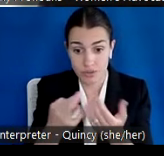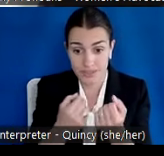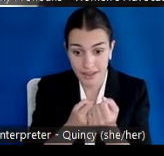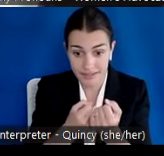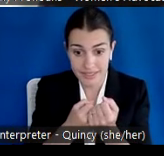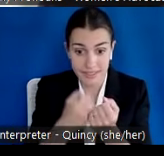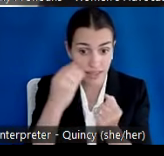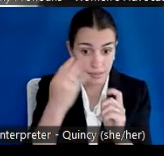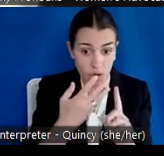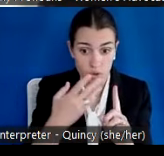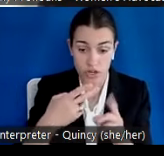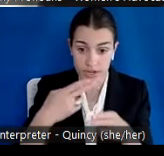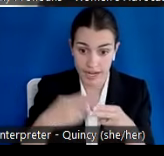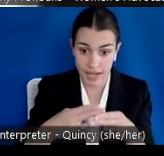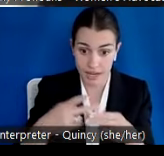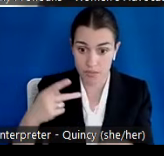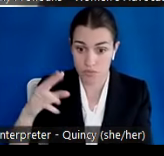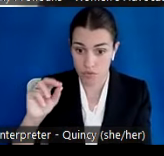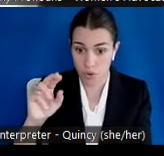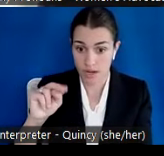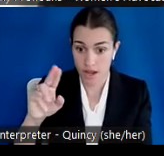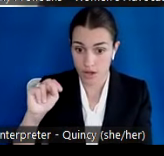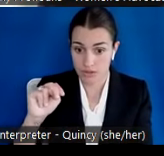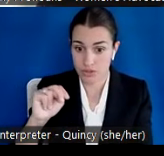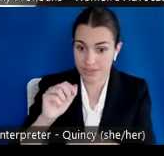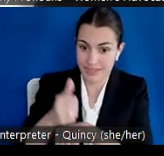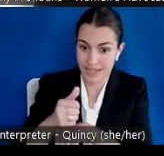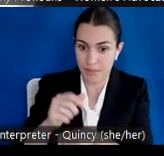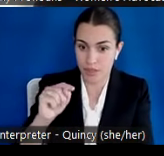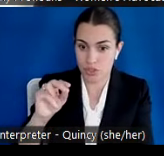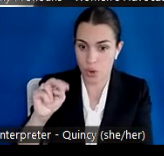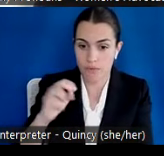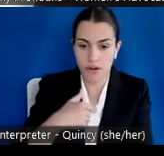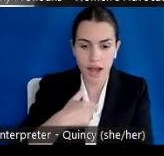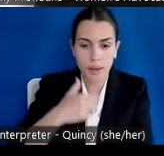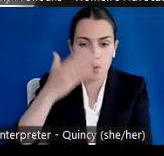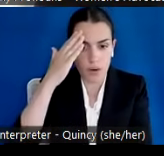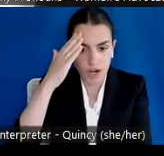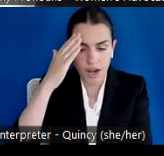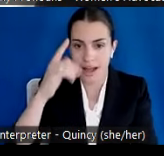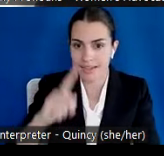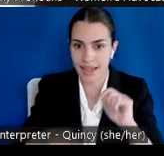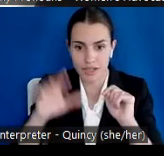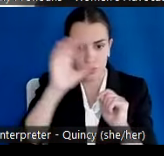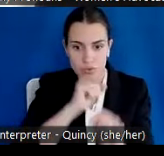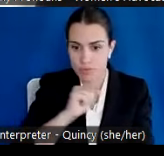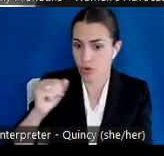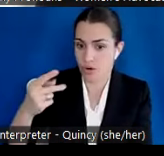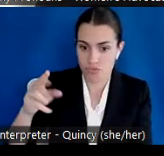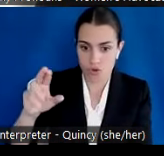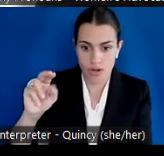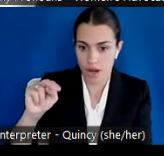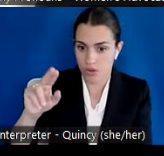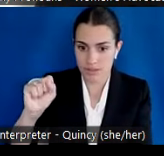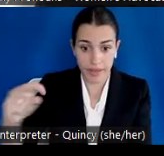what their name and their pronouns are to kind of set the tone for, I'm aware that like I can't assume what your pronouns are just by hearing your voice